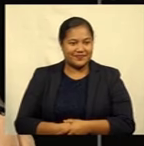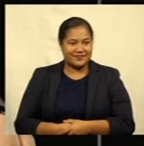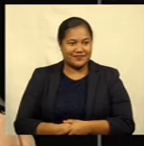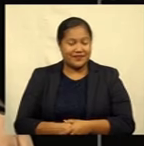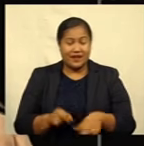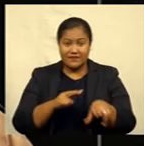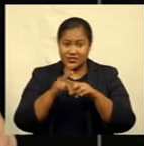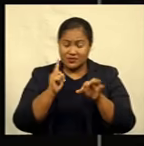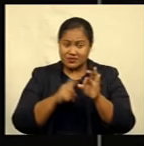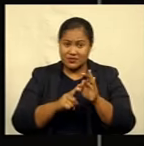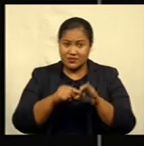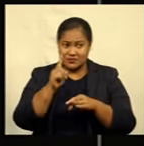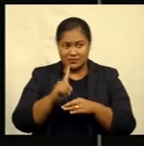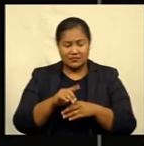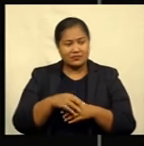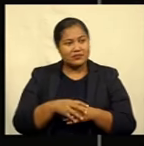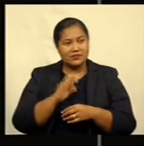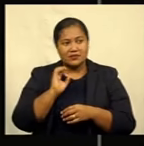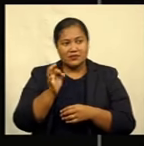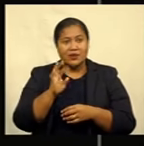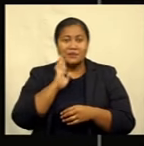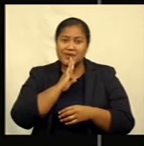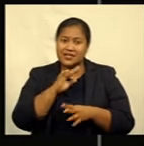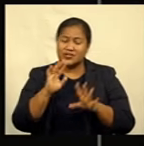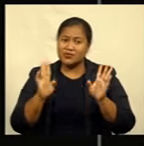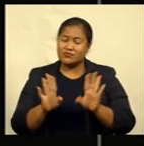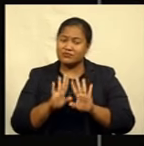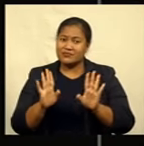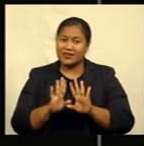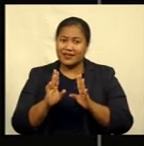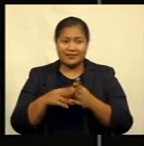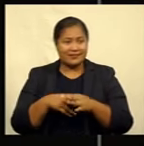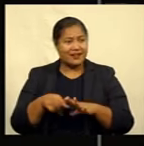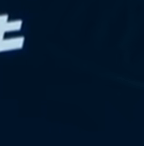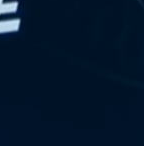In Fijian Pulse, we ask, do you miss your usual weekend outings?